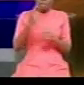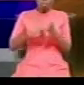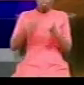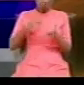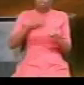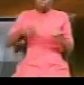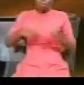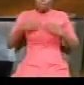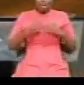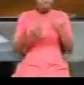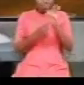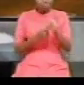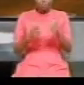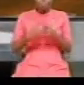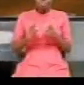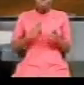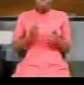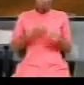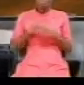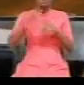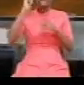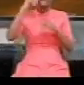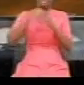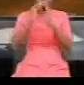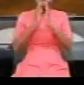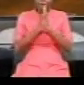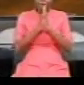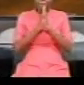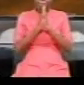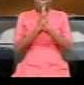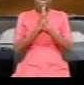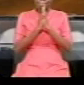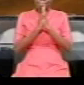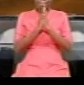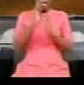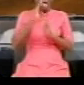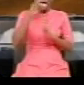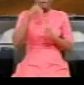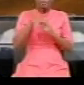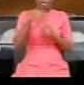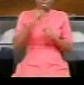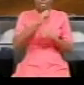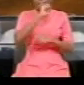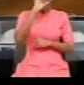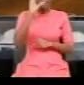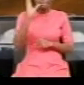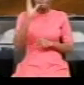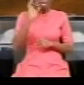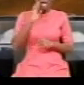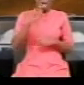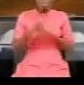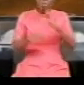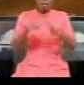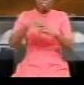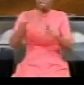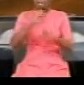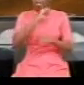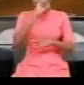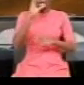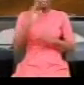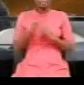has revealed unto us to him in prayer. Are you in the light? Are you walking in the